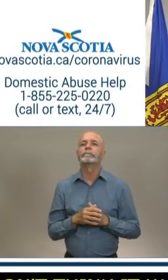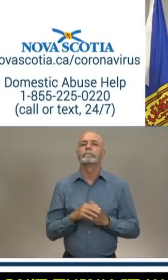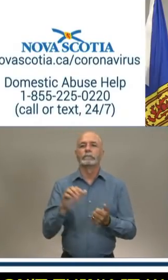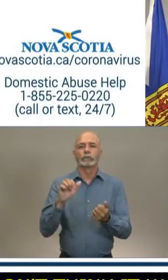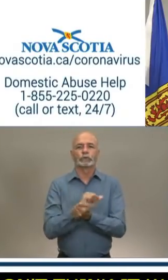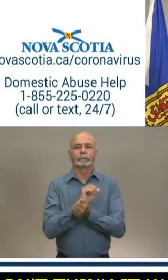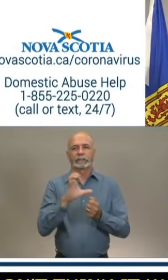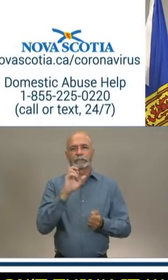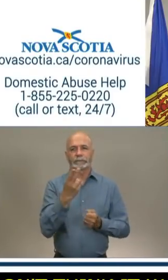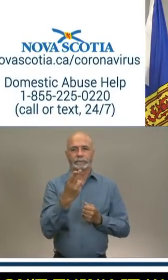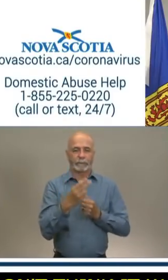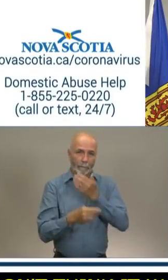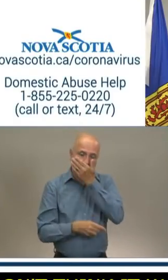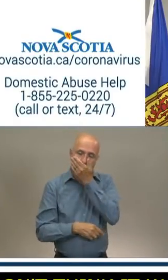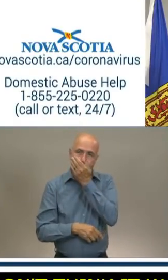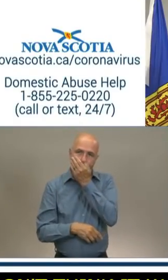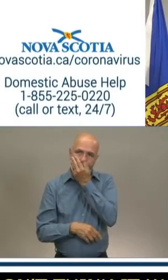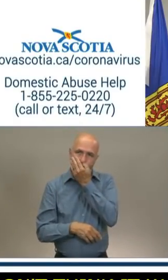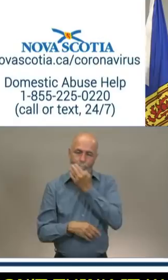ahead.